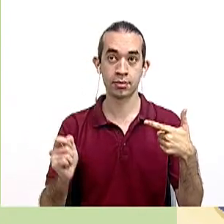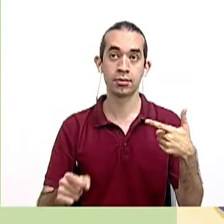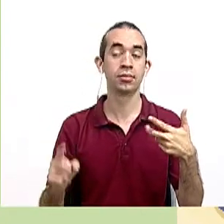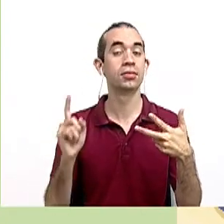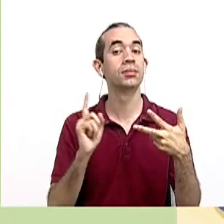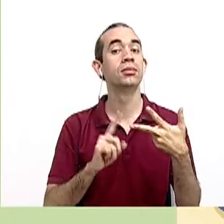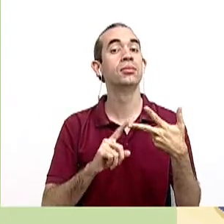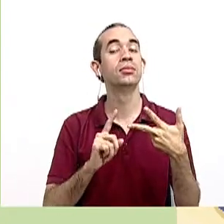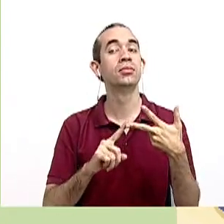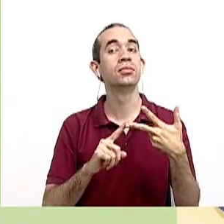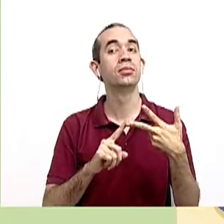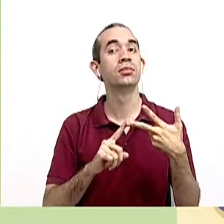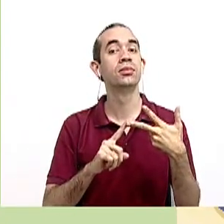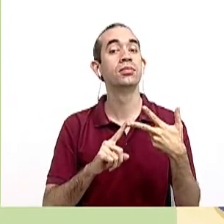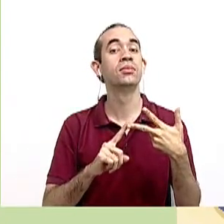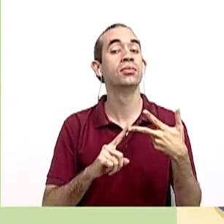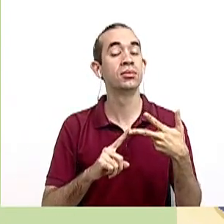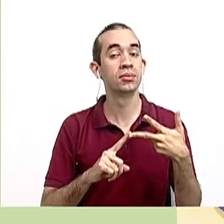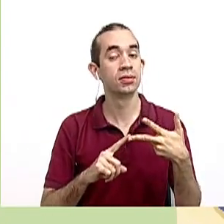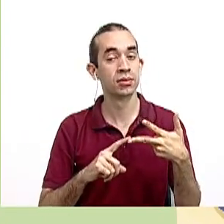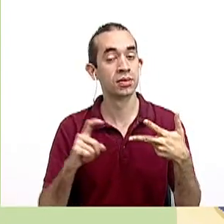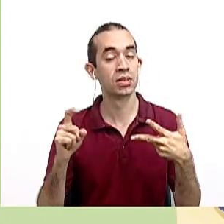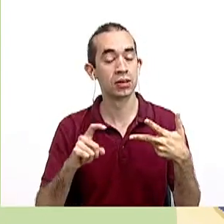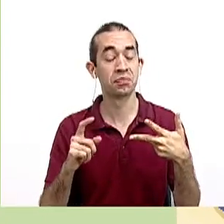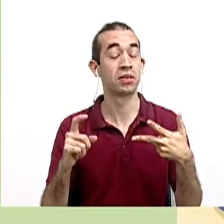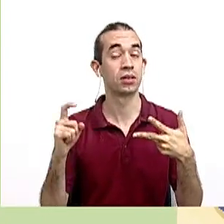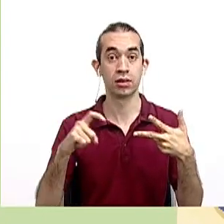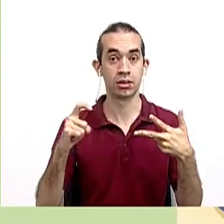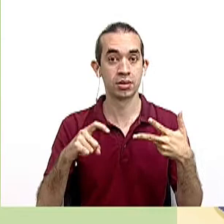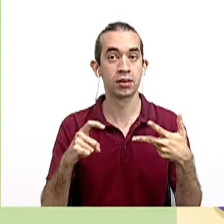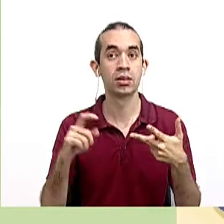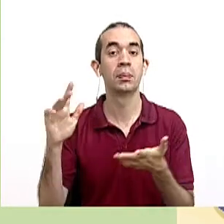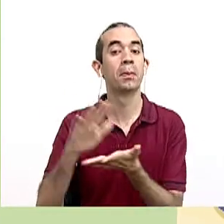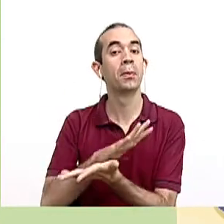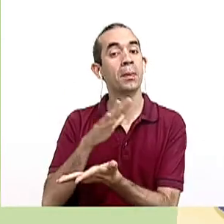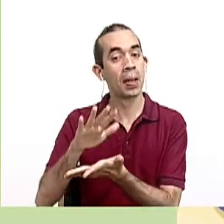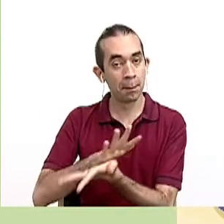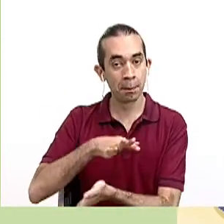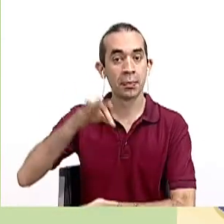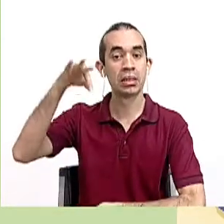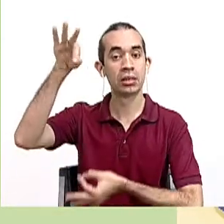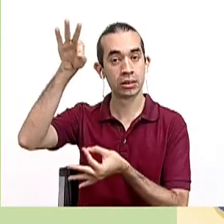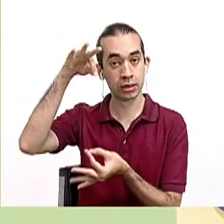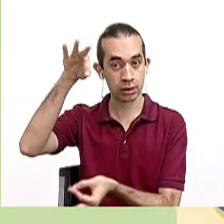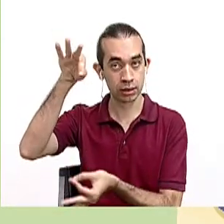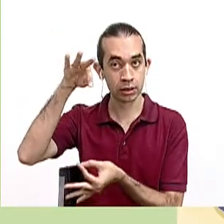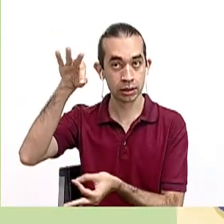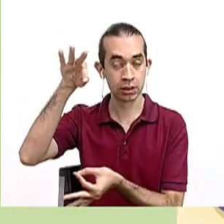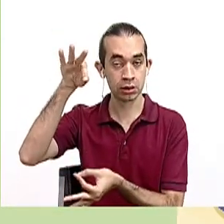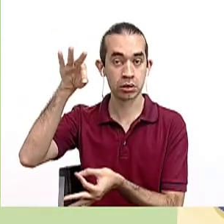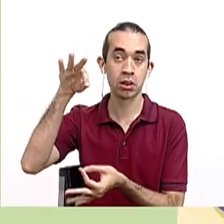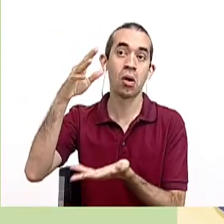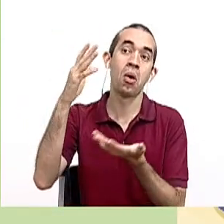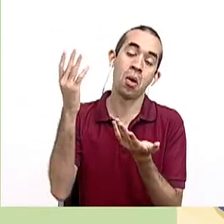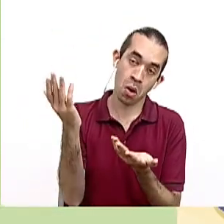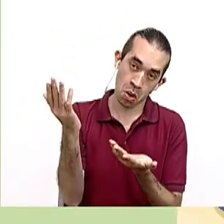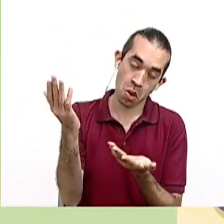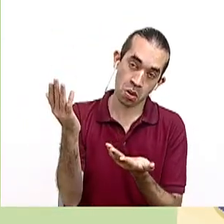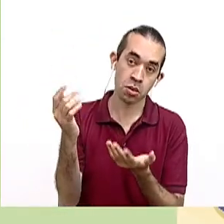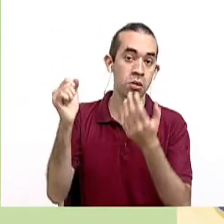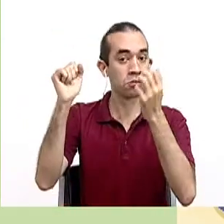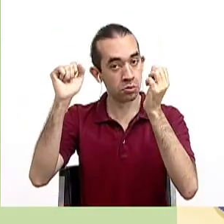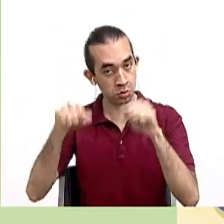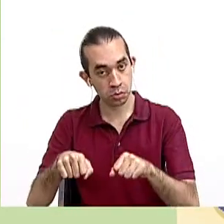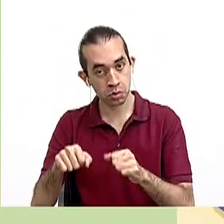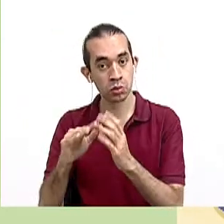We are going to need also a sheet of paper, or if you want, you can use